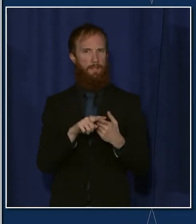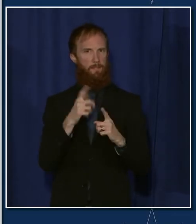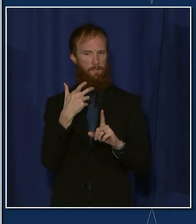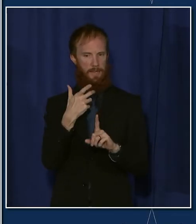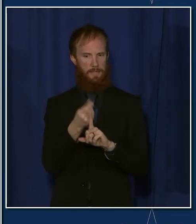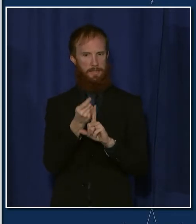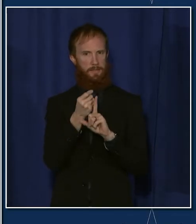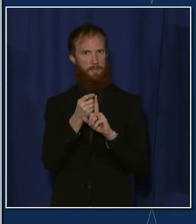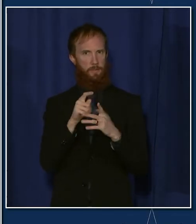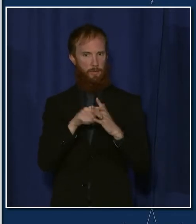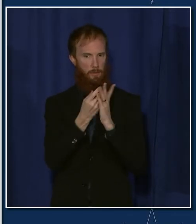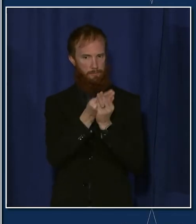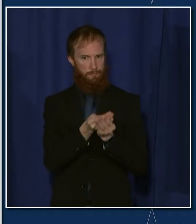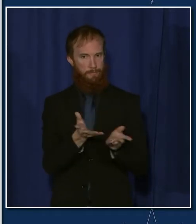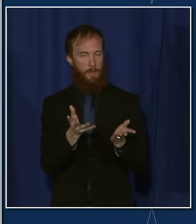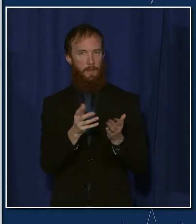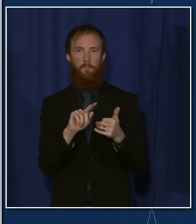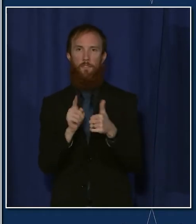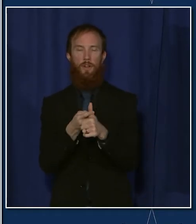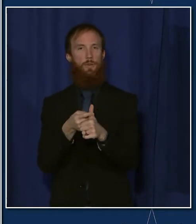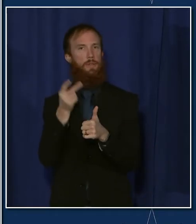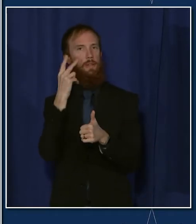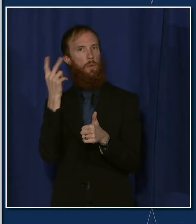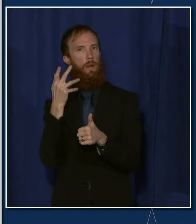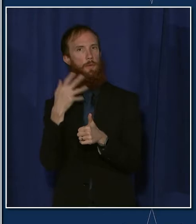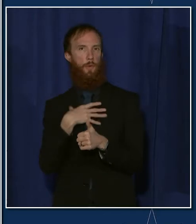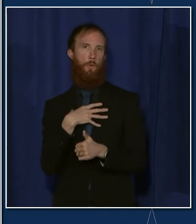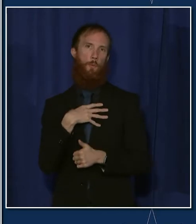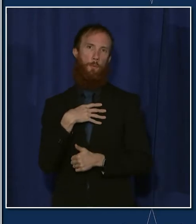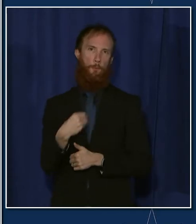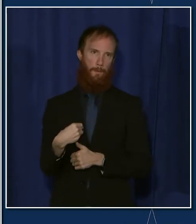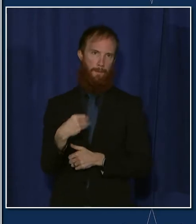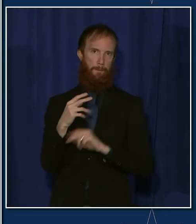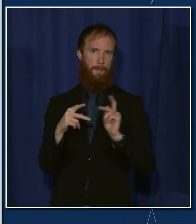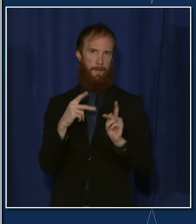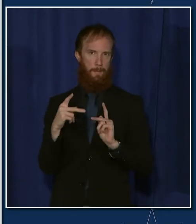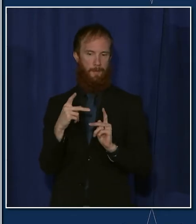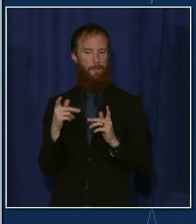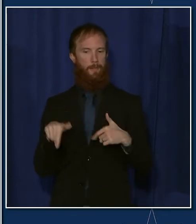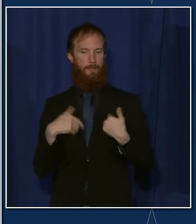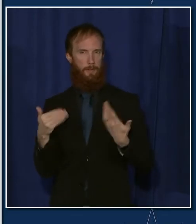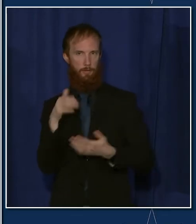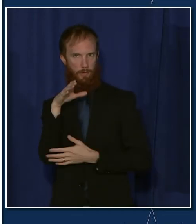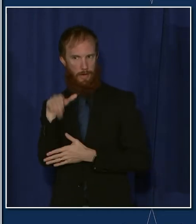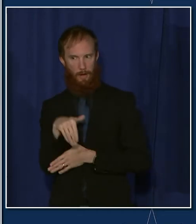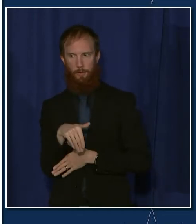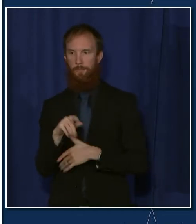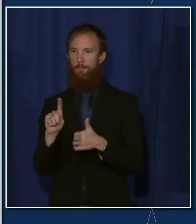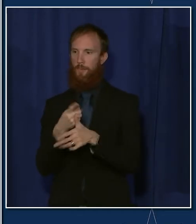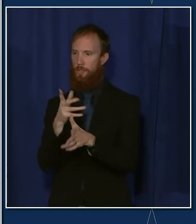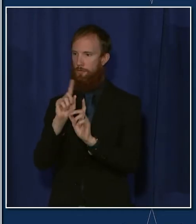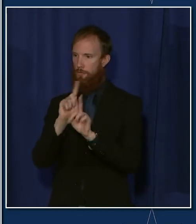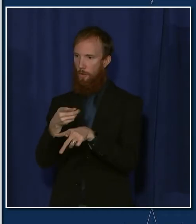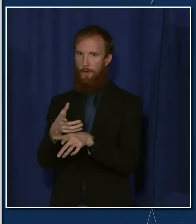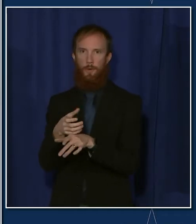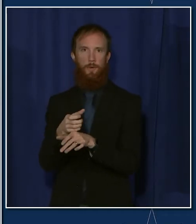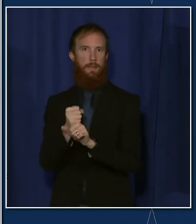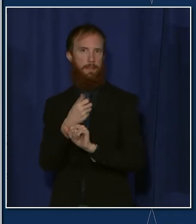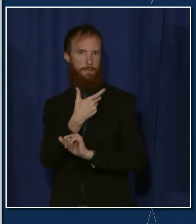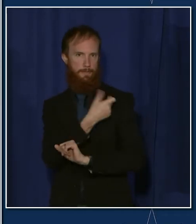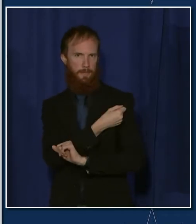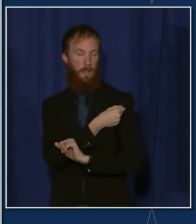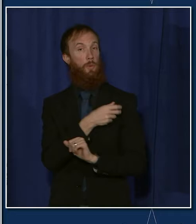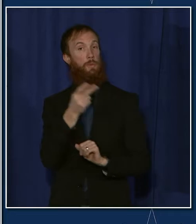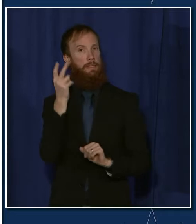saw more white Chicagoans getting their children vaccinated first. This is a pattern that we have seen in older